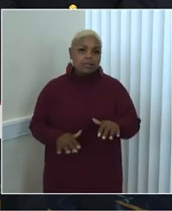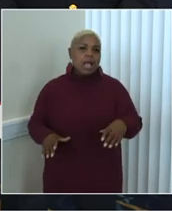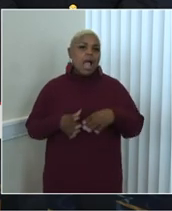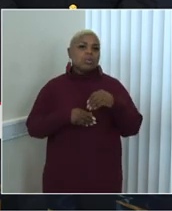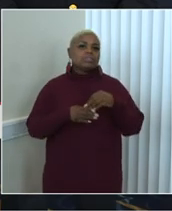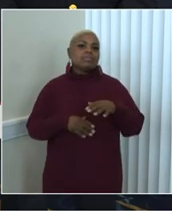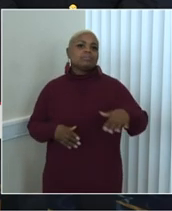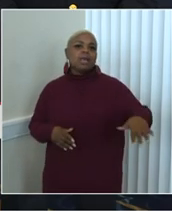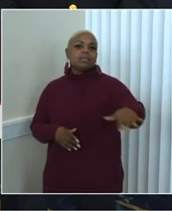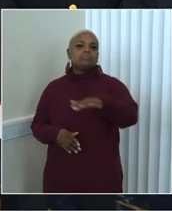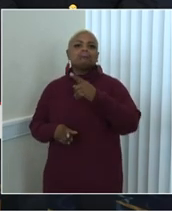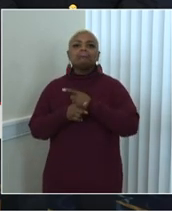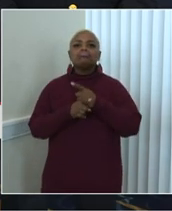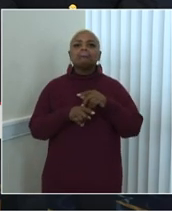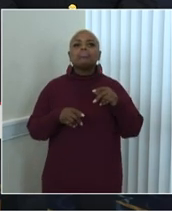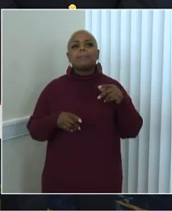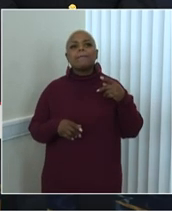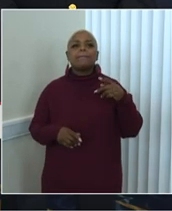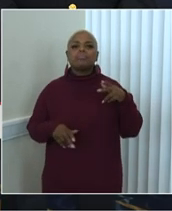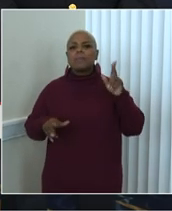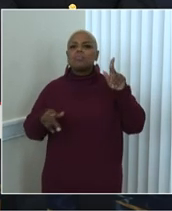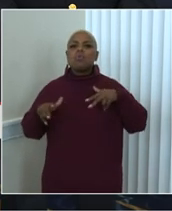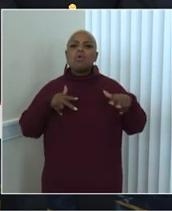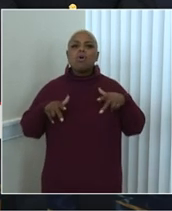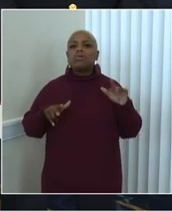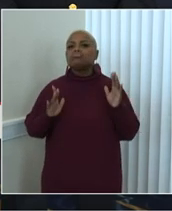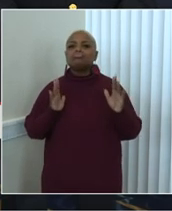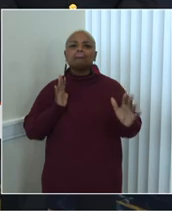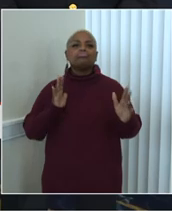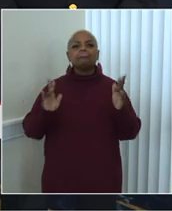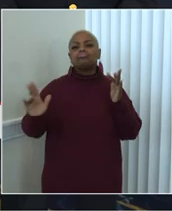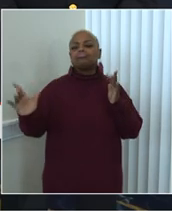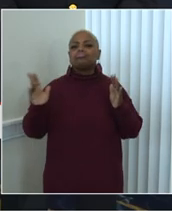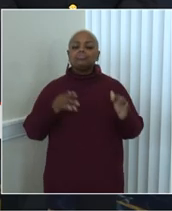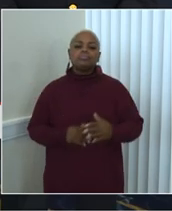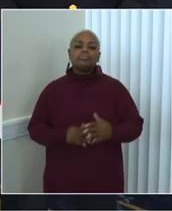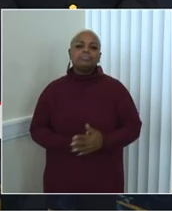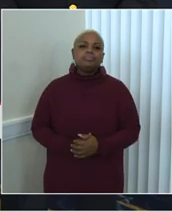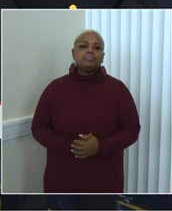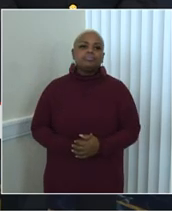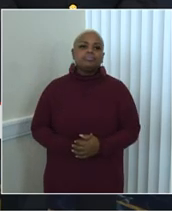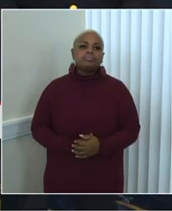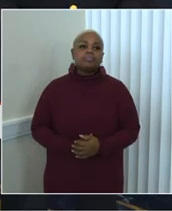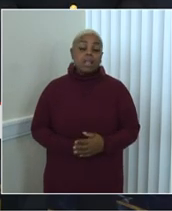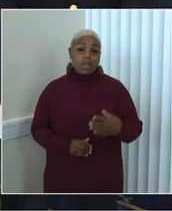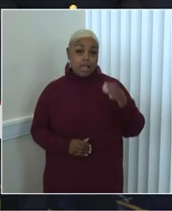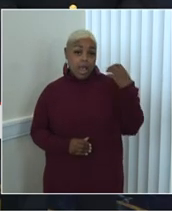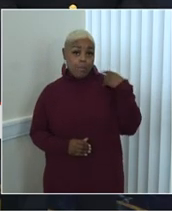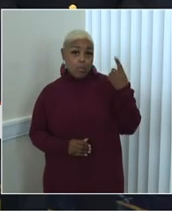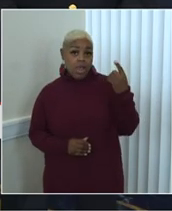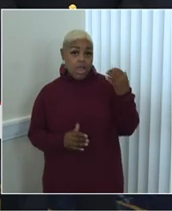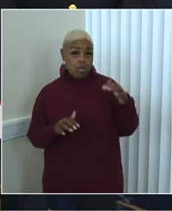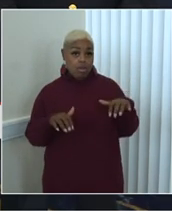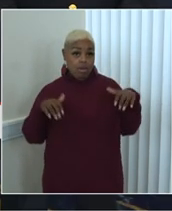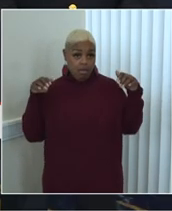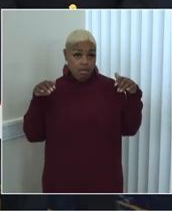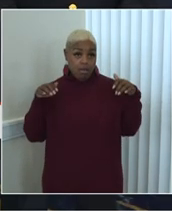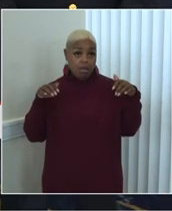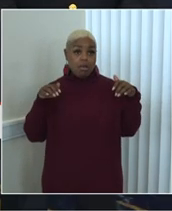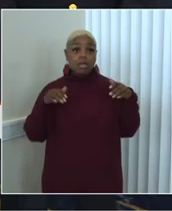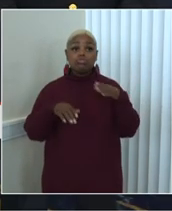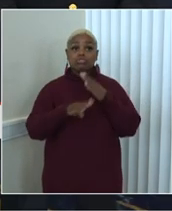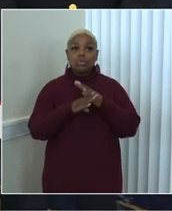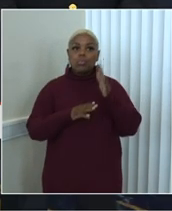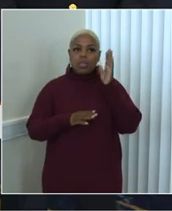undergo screening at pedestrian checkpoints. Restrictions around Capital One Arena will be lifted after the event. However, some road closures